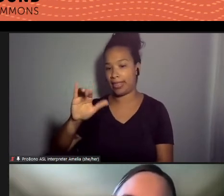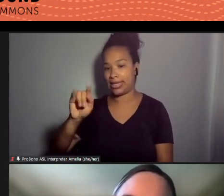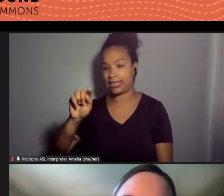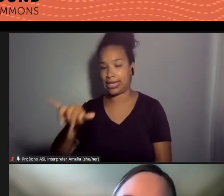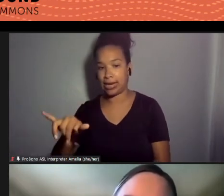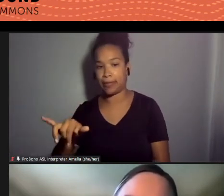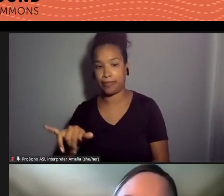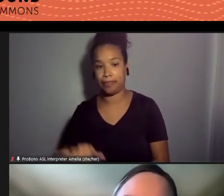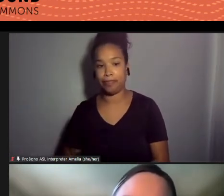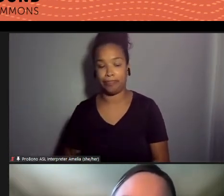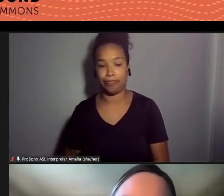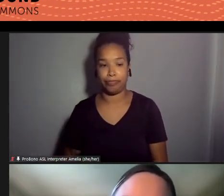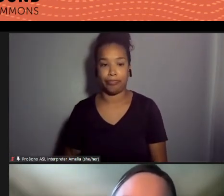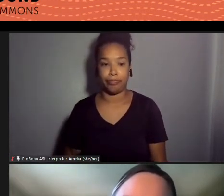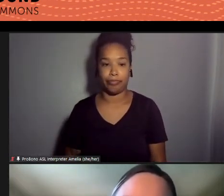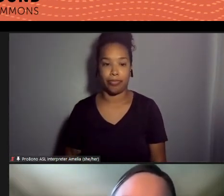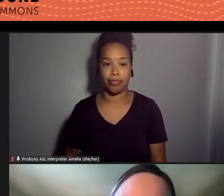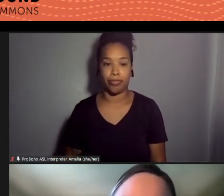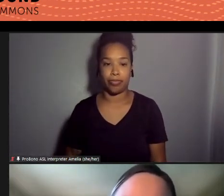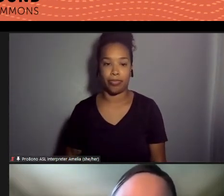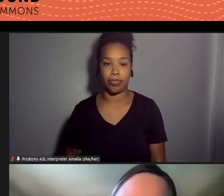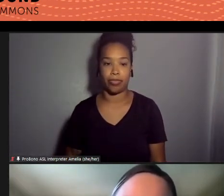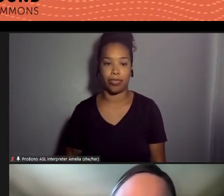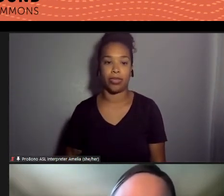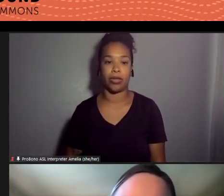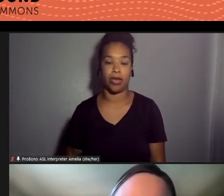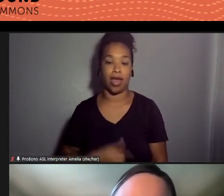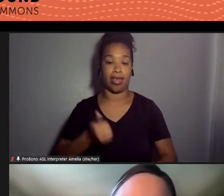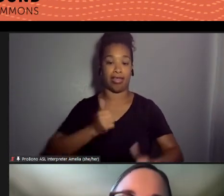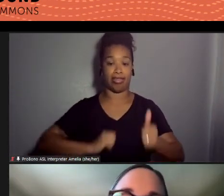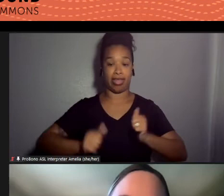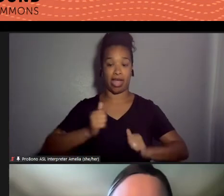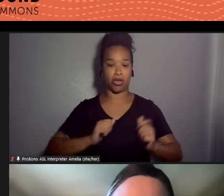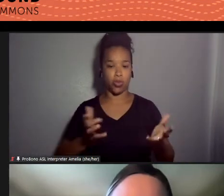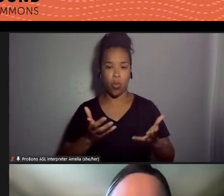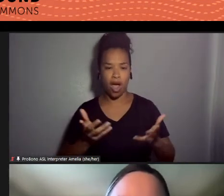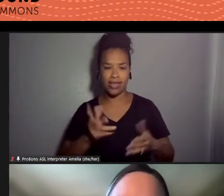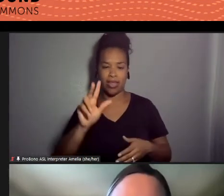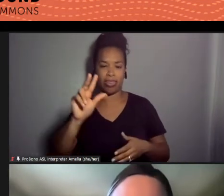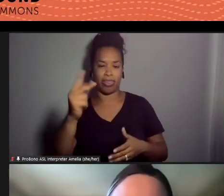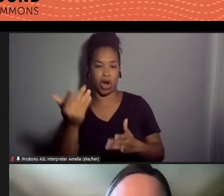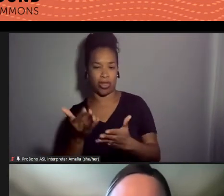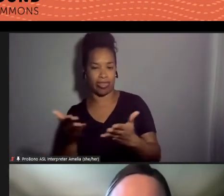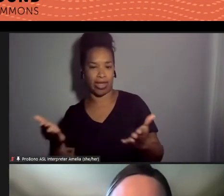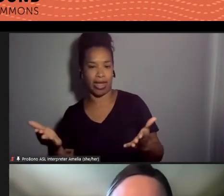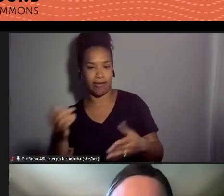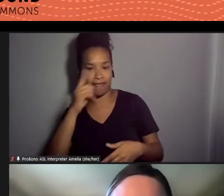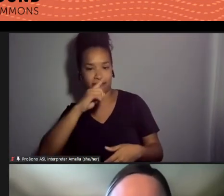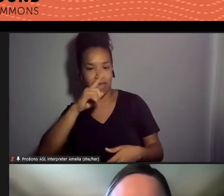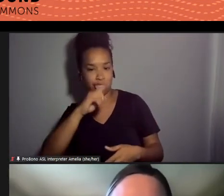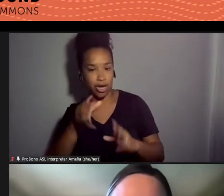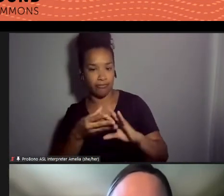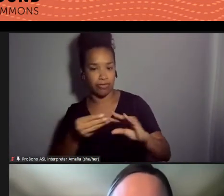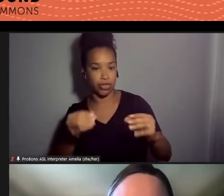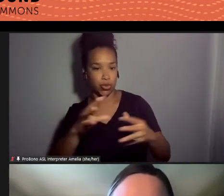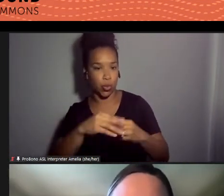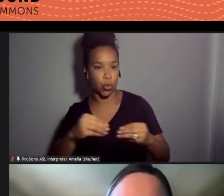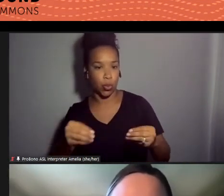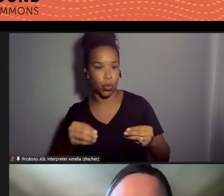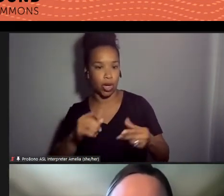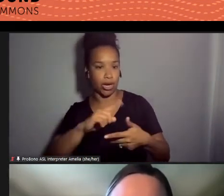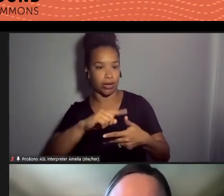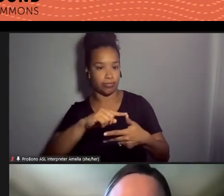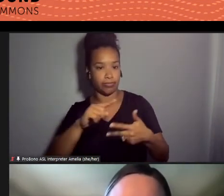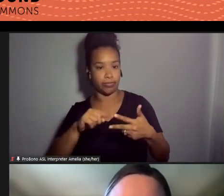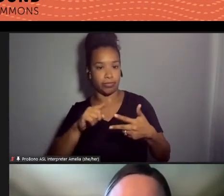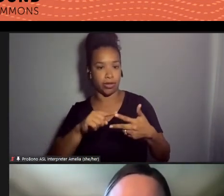right, that's what the theater is. It's the third thing. It's the fiction of the story. It's the reality of